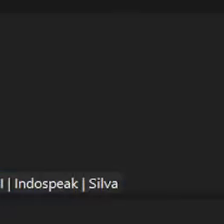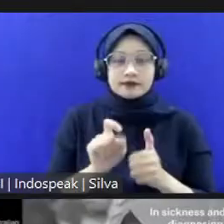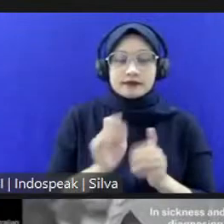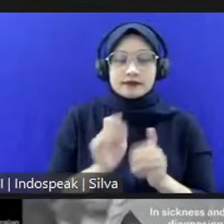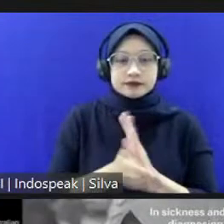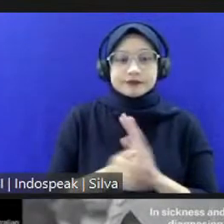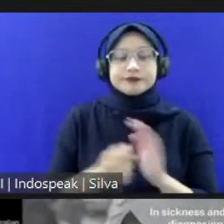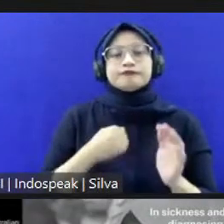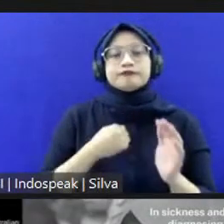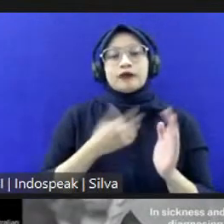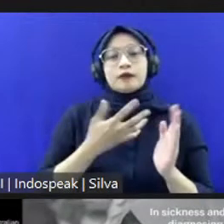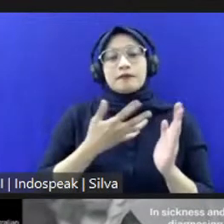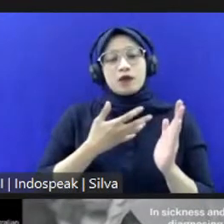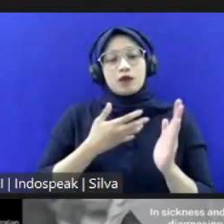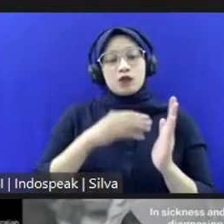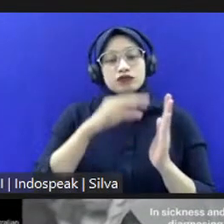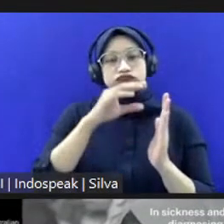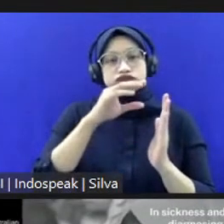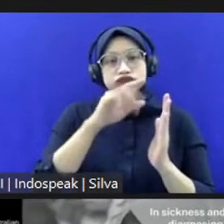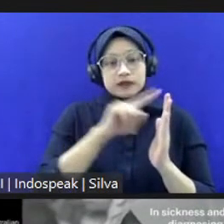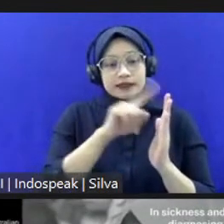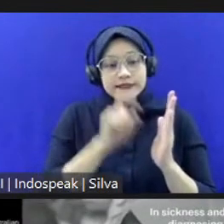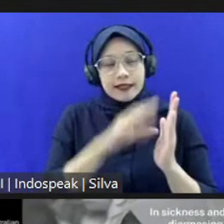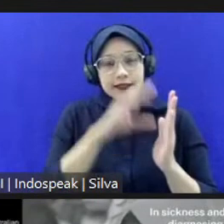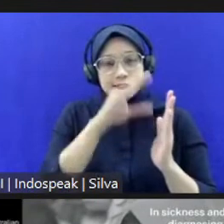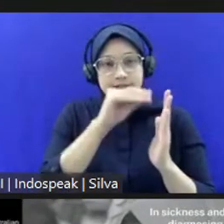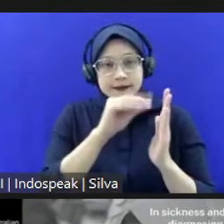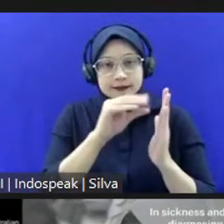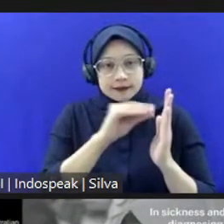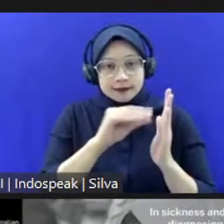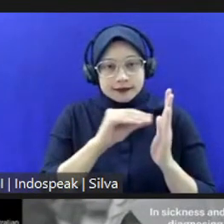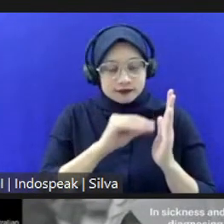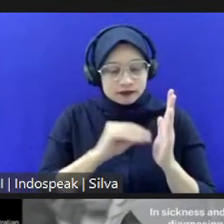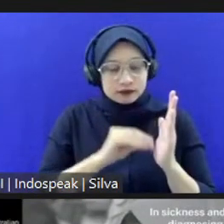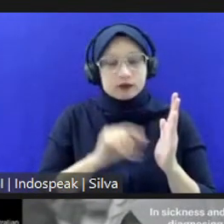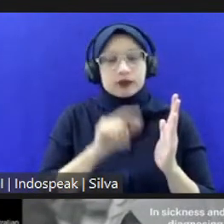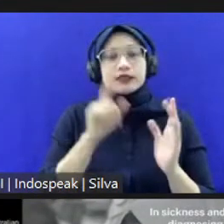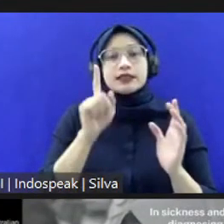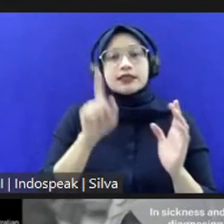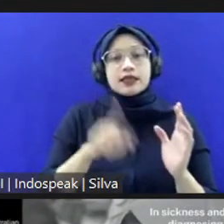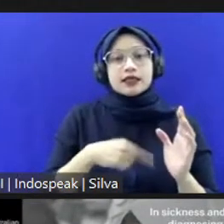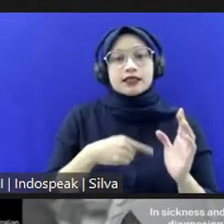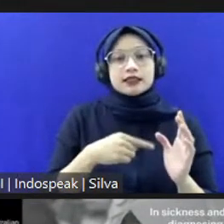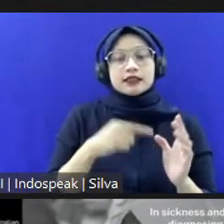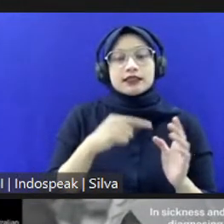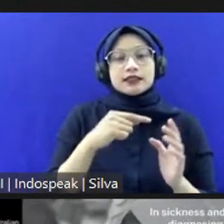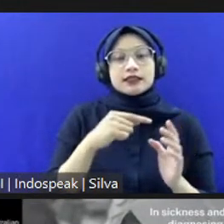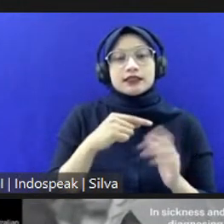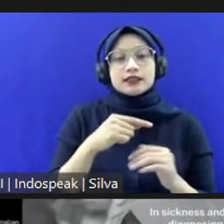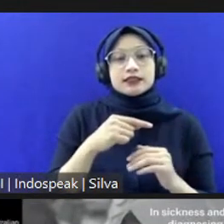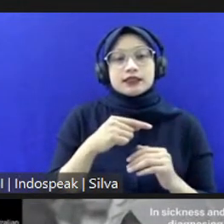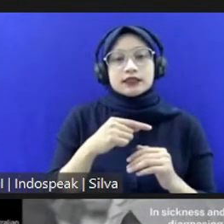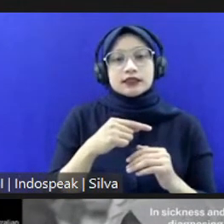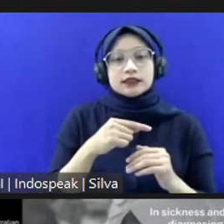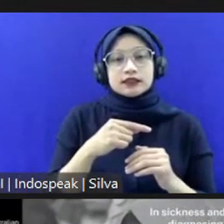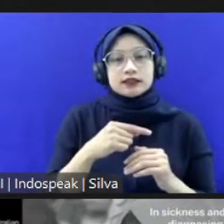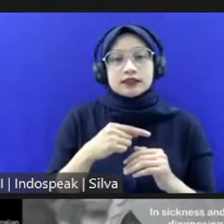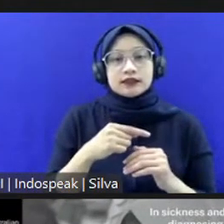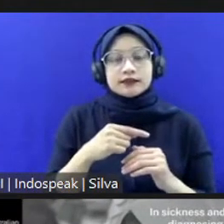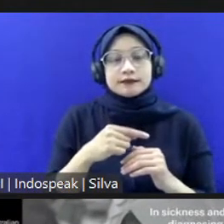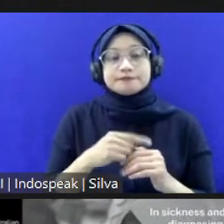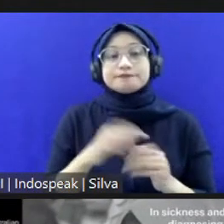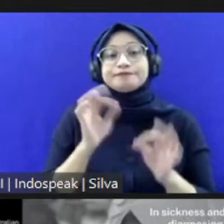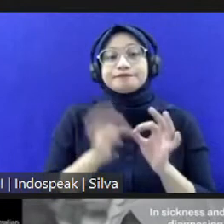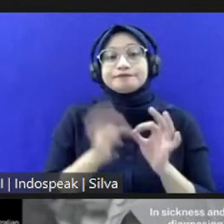read the question from Vivek Nilakantan. Sorry, I'm going to read one only. The question is